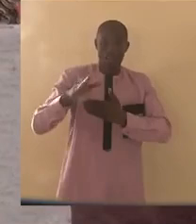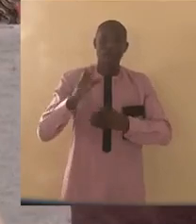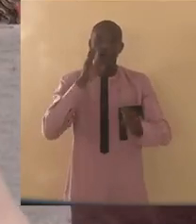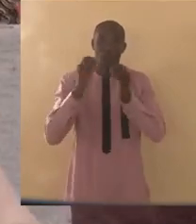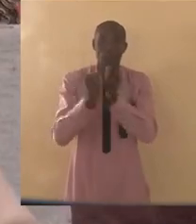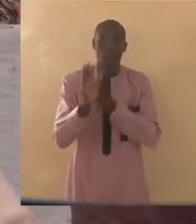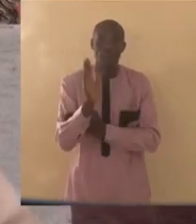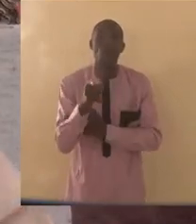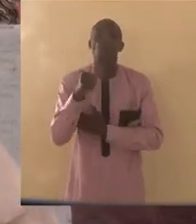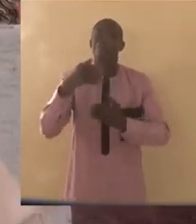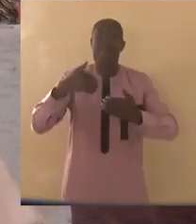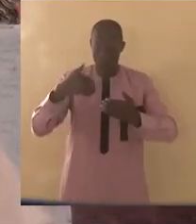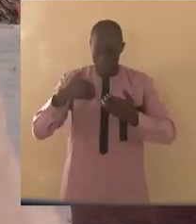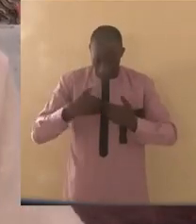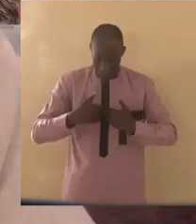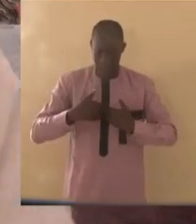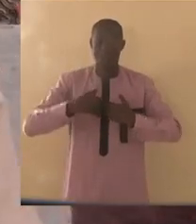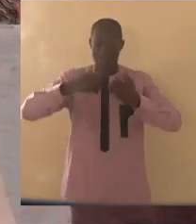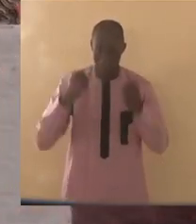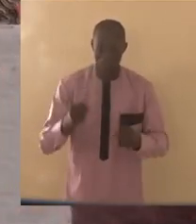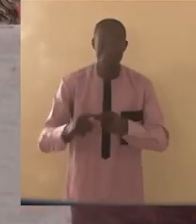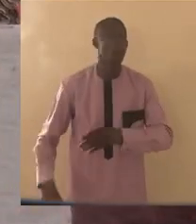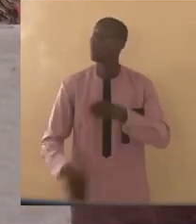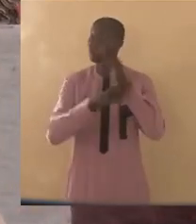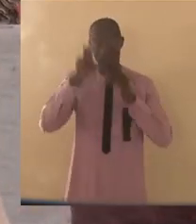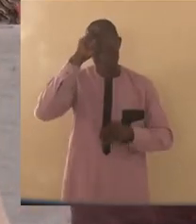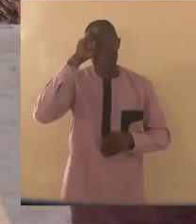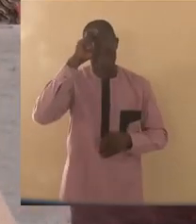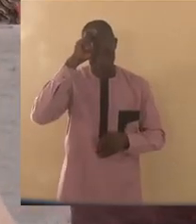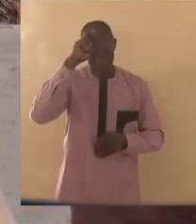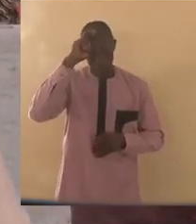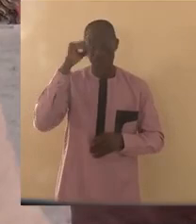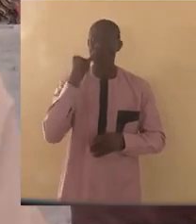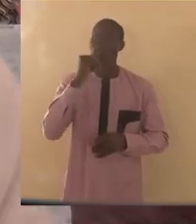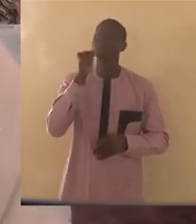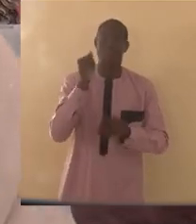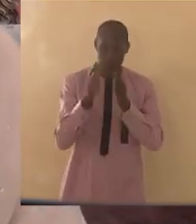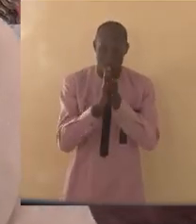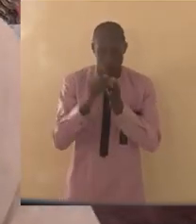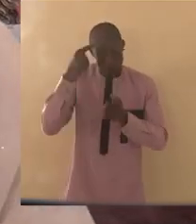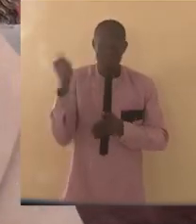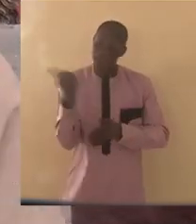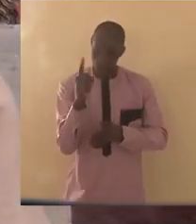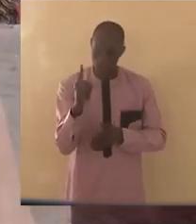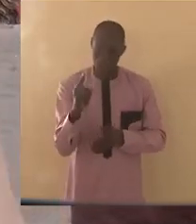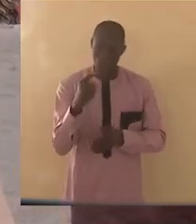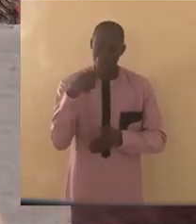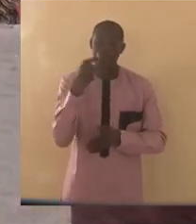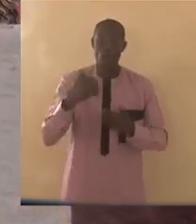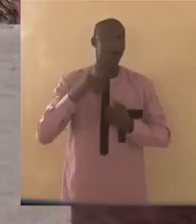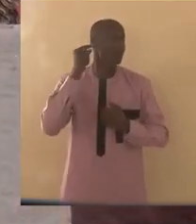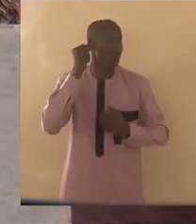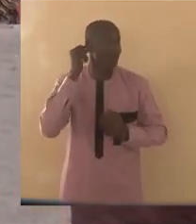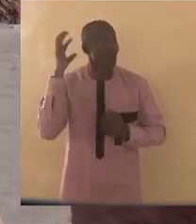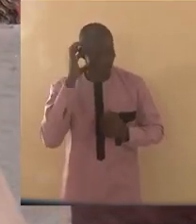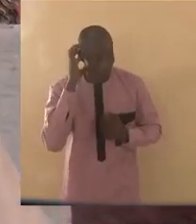After communicating with God, you now have power to drive the devil. And the driving of the devil is not a prayer. For anyone who has ears